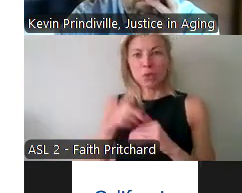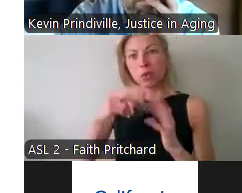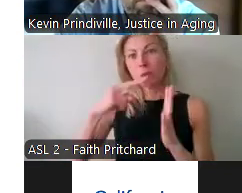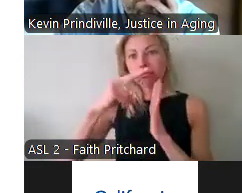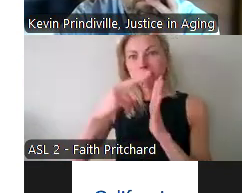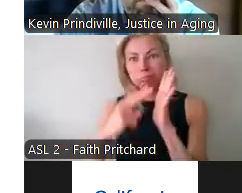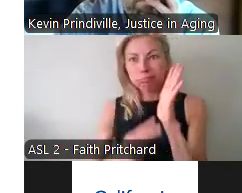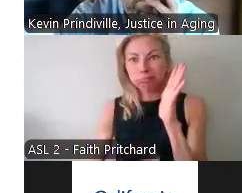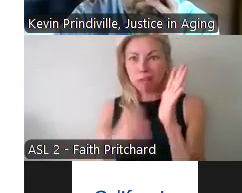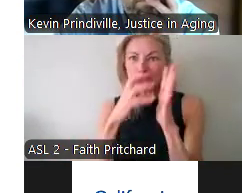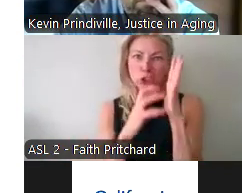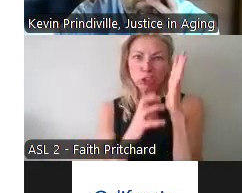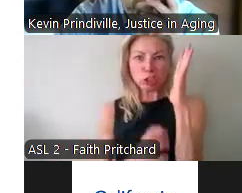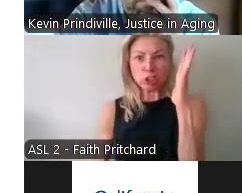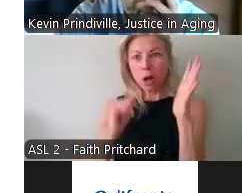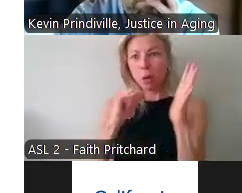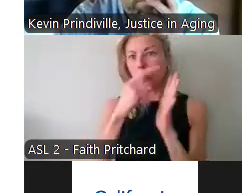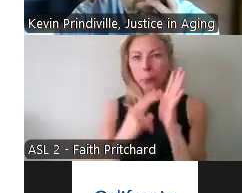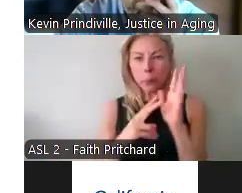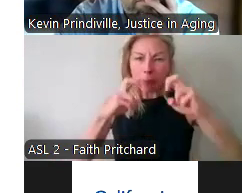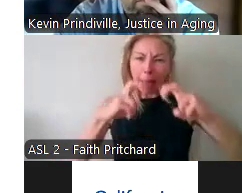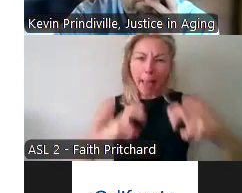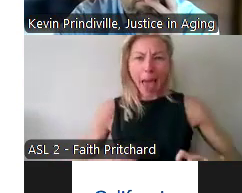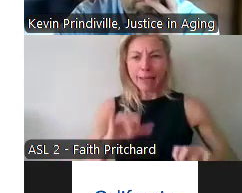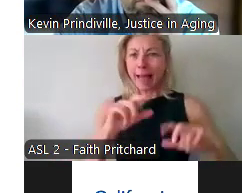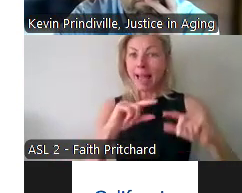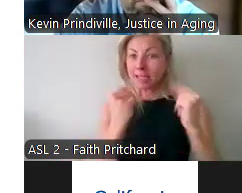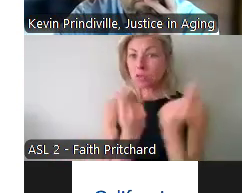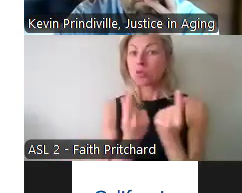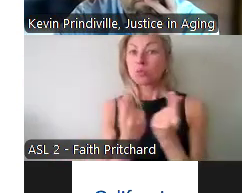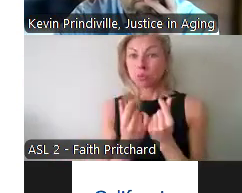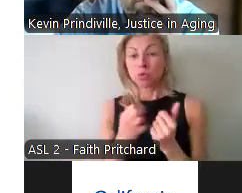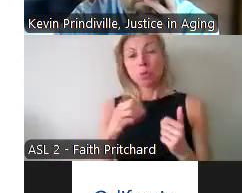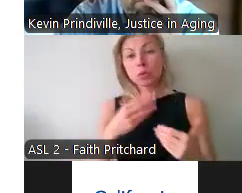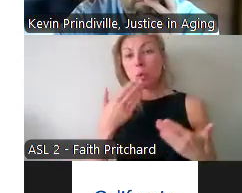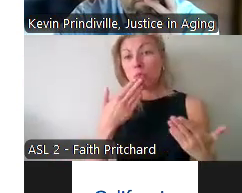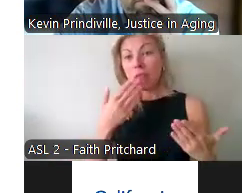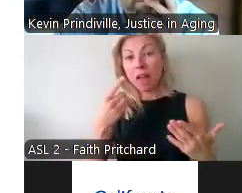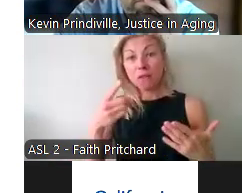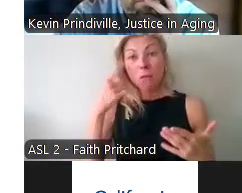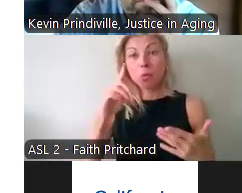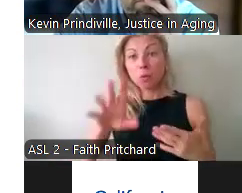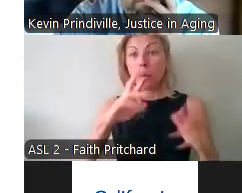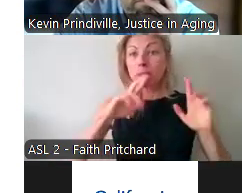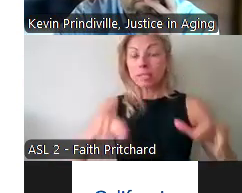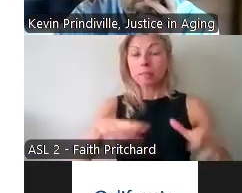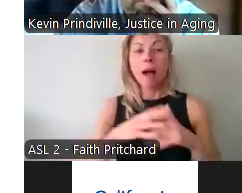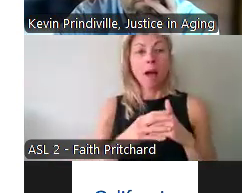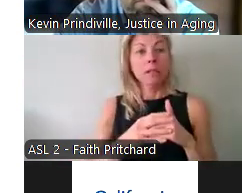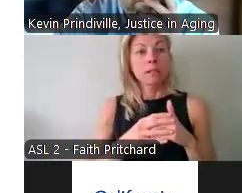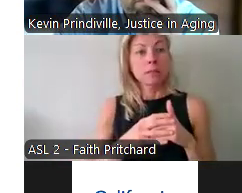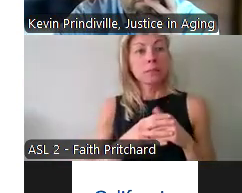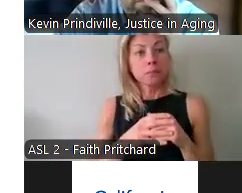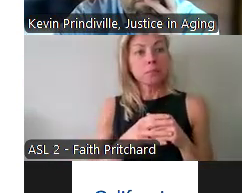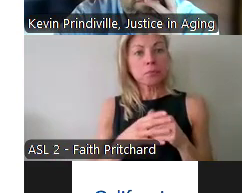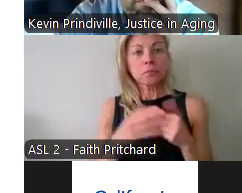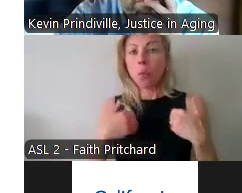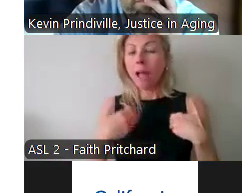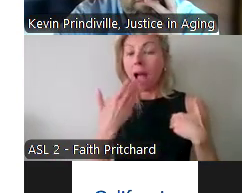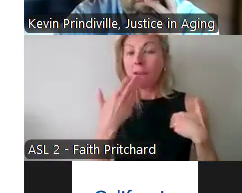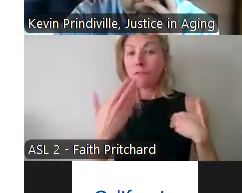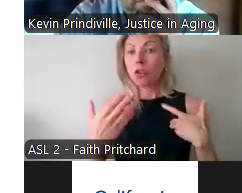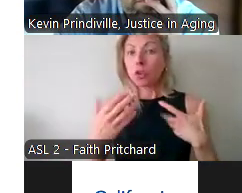to work together as a group, to analyze it and so thoughtfully respond. But the rest, we've got a good chunk of the